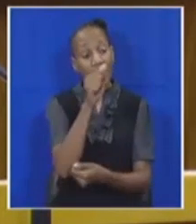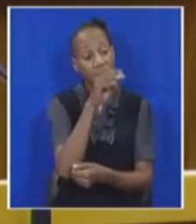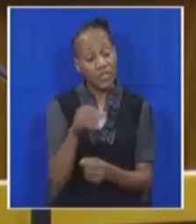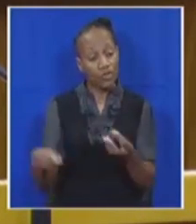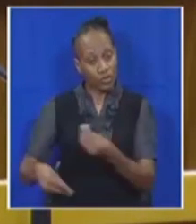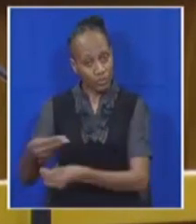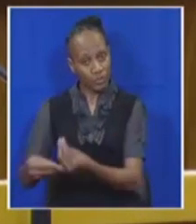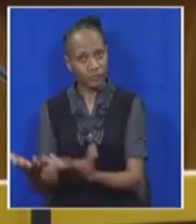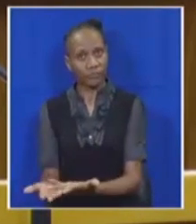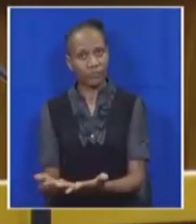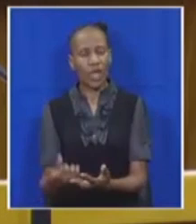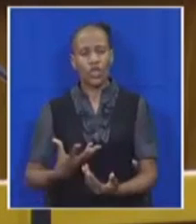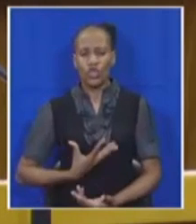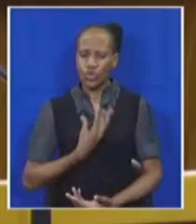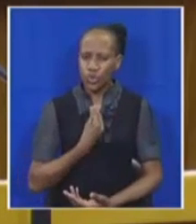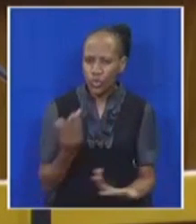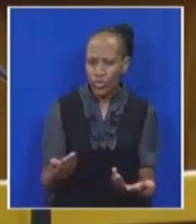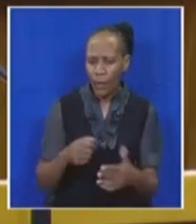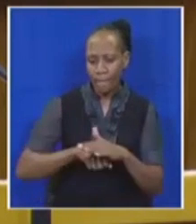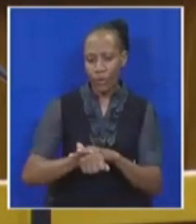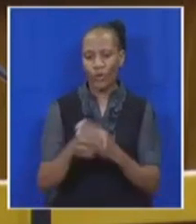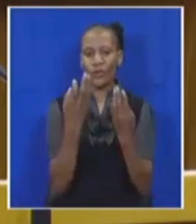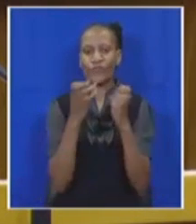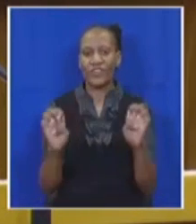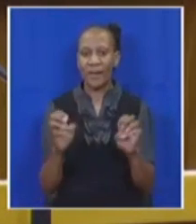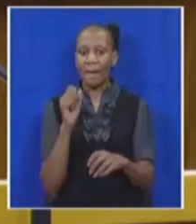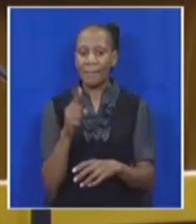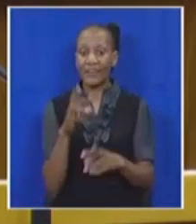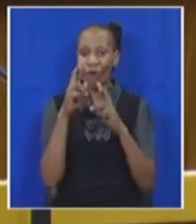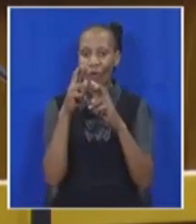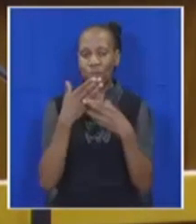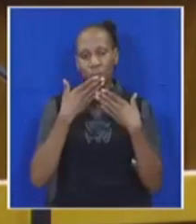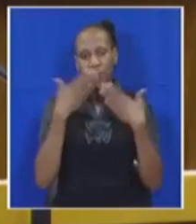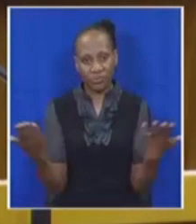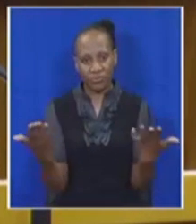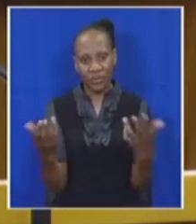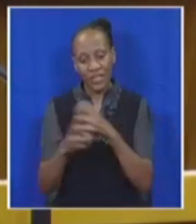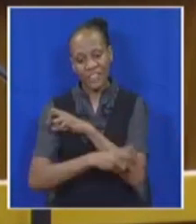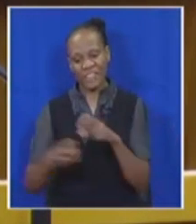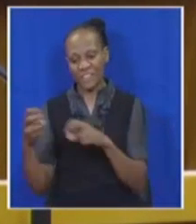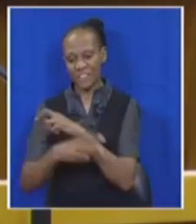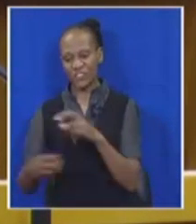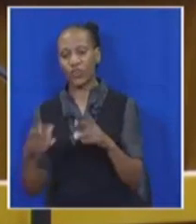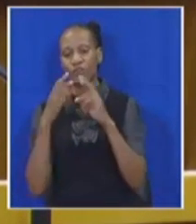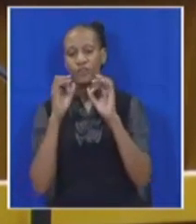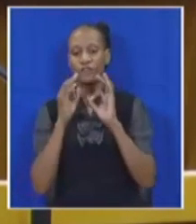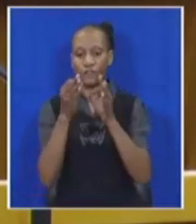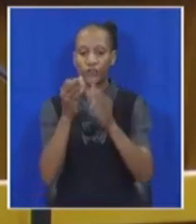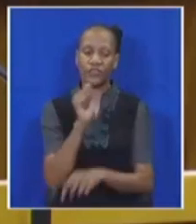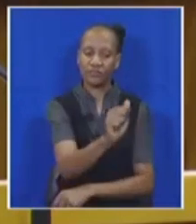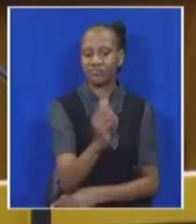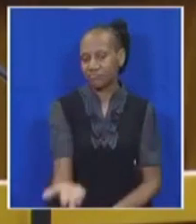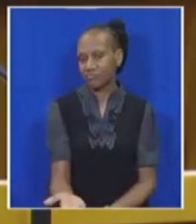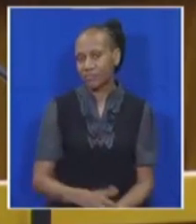generation, young people who are born free but denied hope, their futures stolen by greedy and corrupt ANC